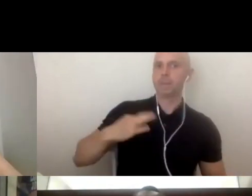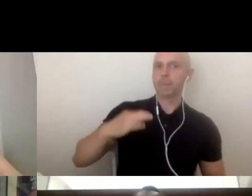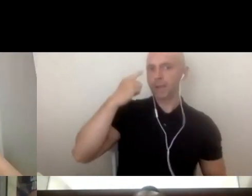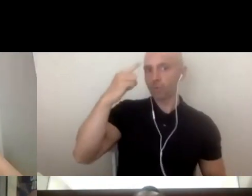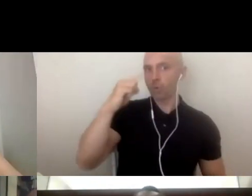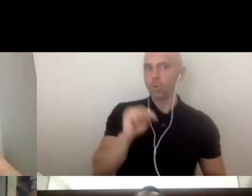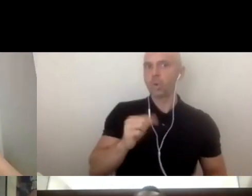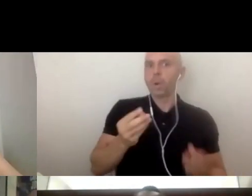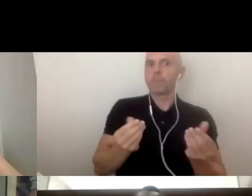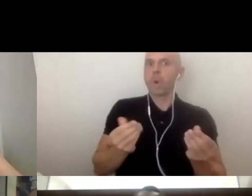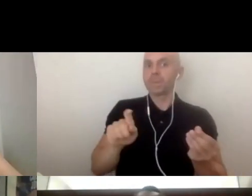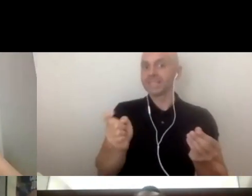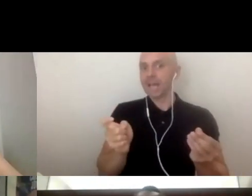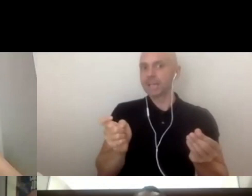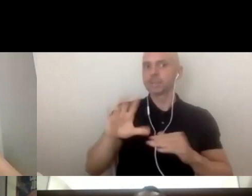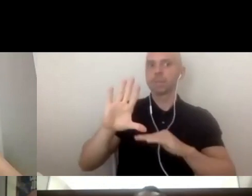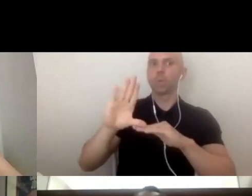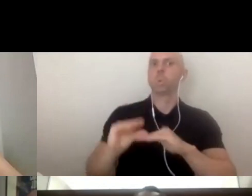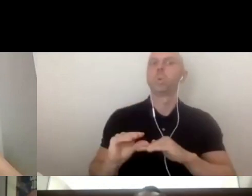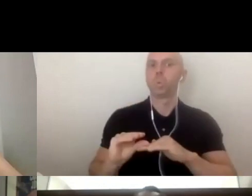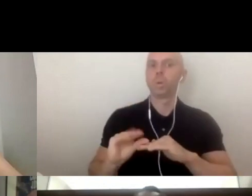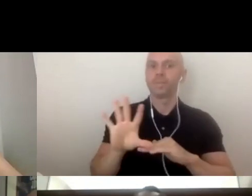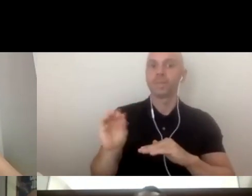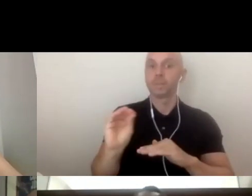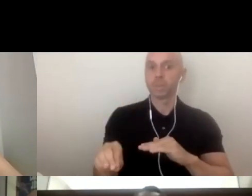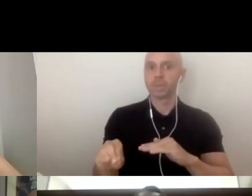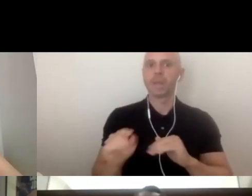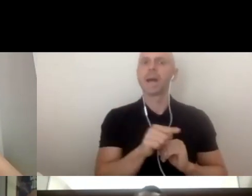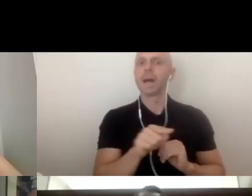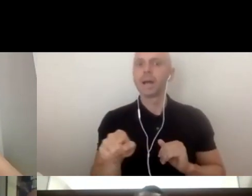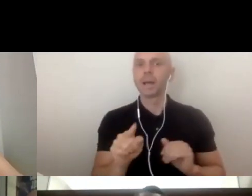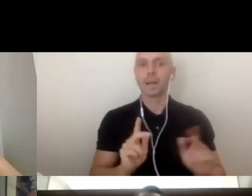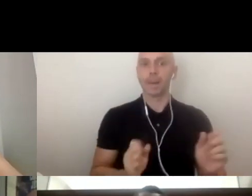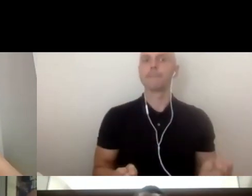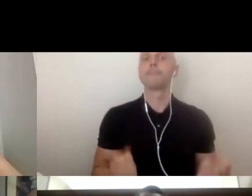you that over 50 live music venues applied to that program. And